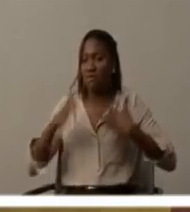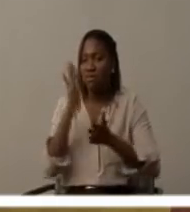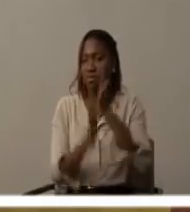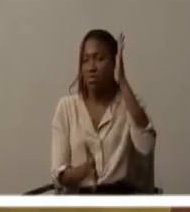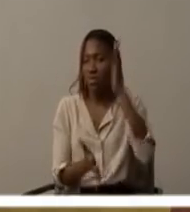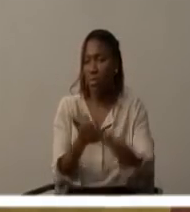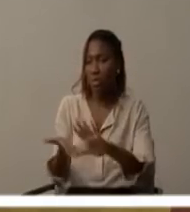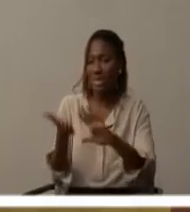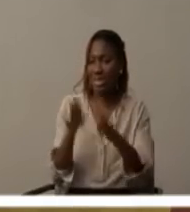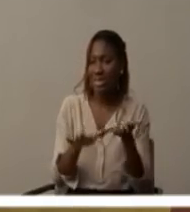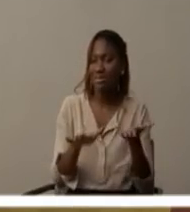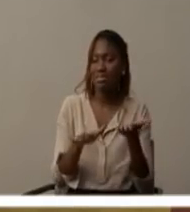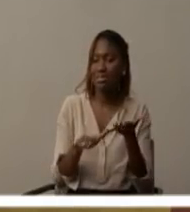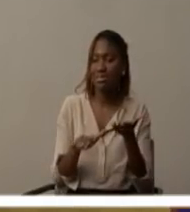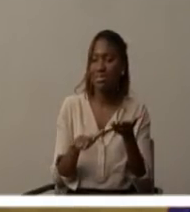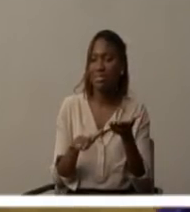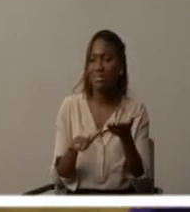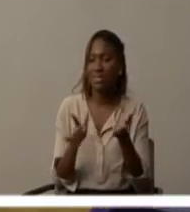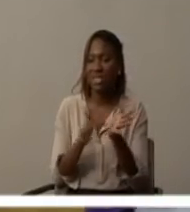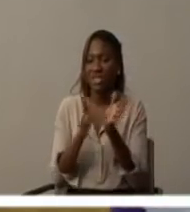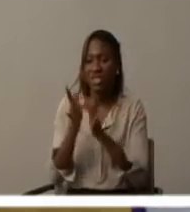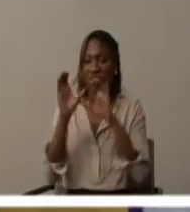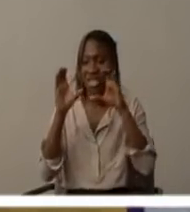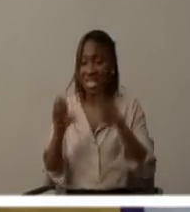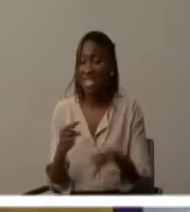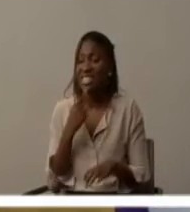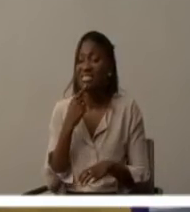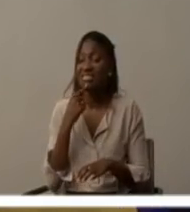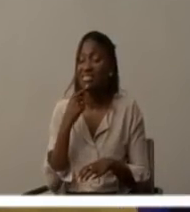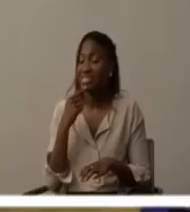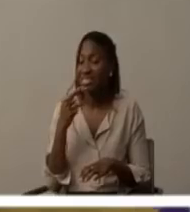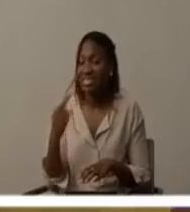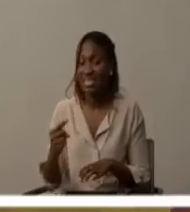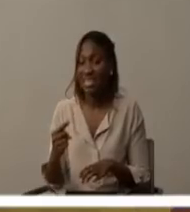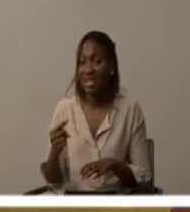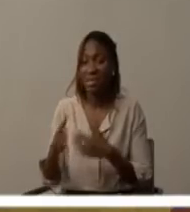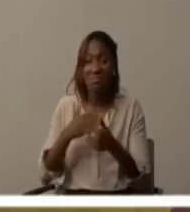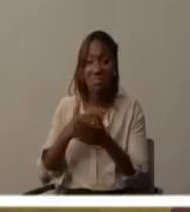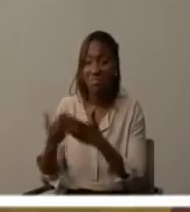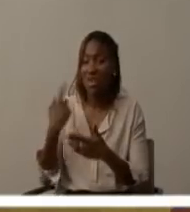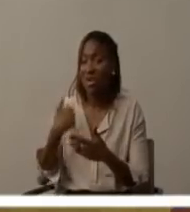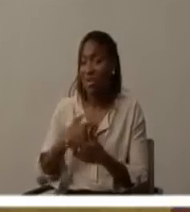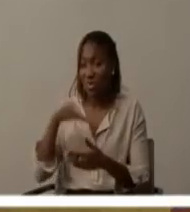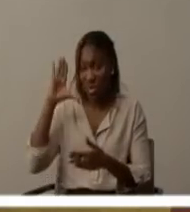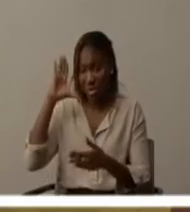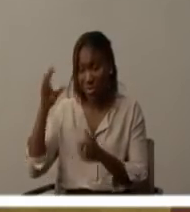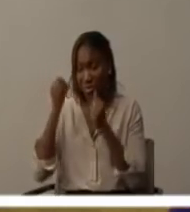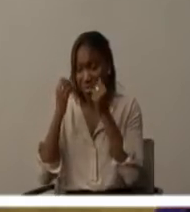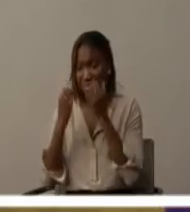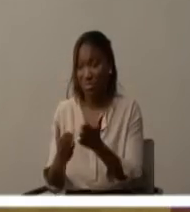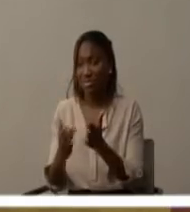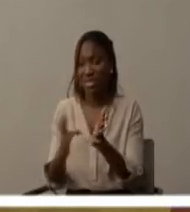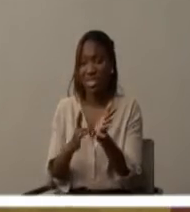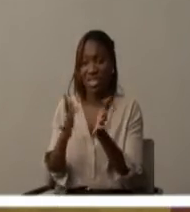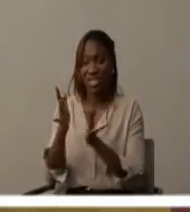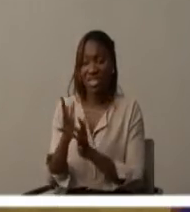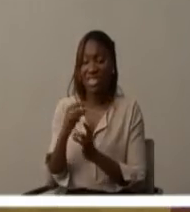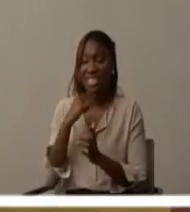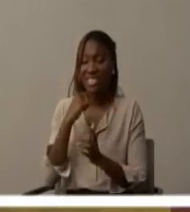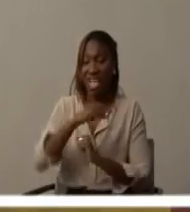calls us forth, can give the orders to unbind. And the unbinding is the restoring.